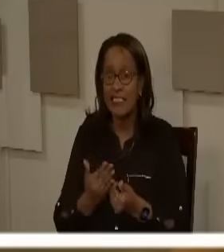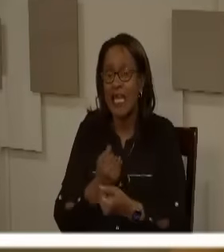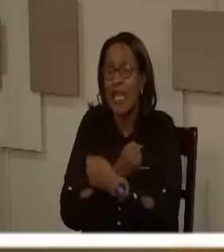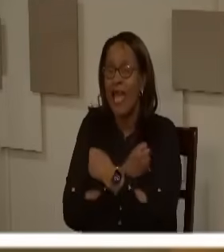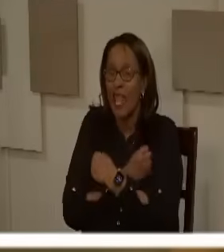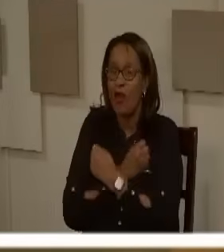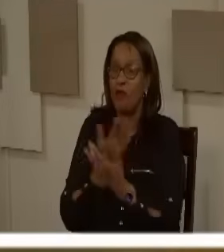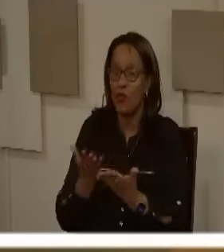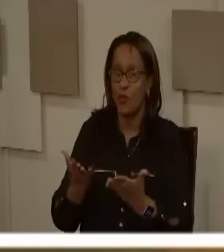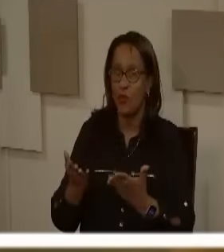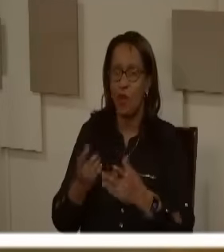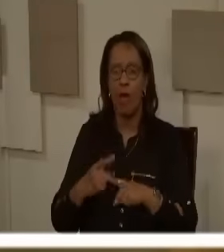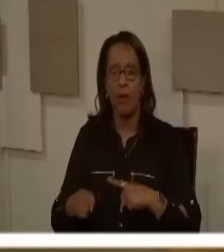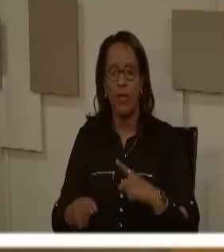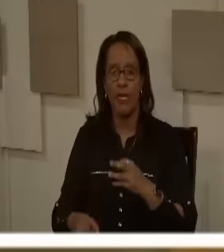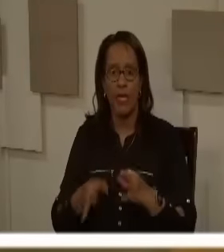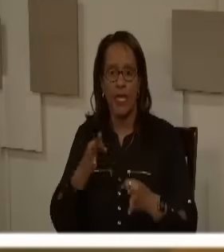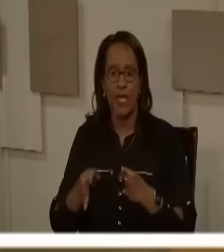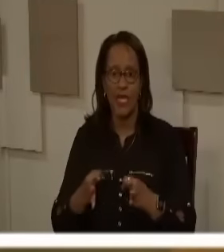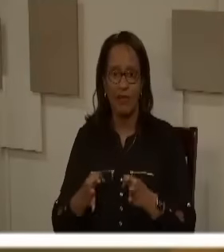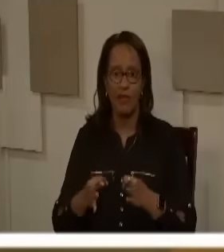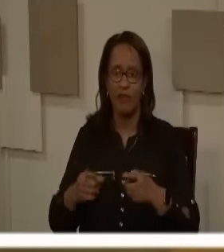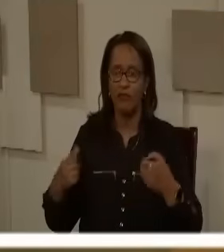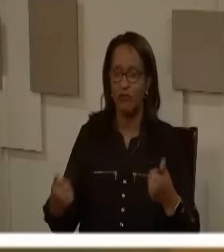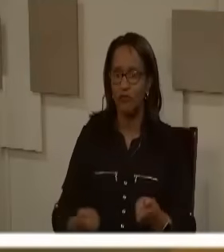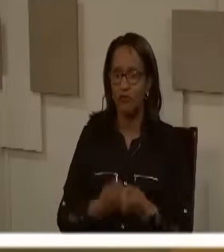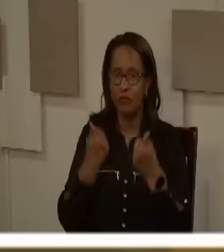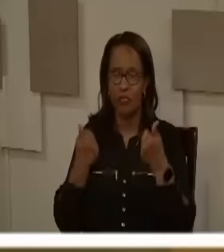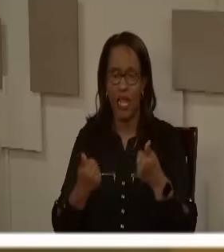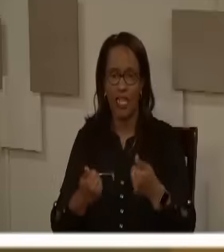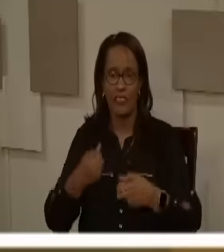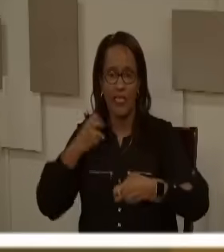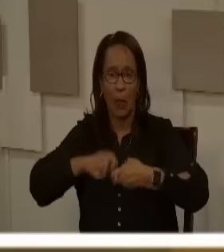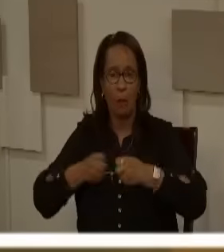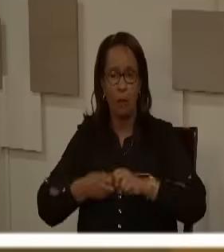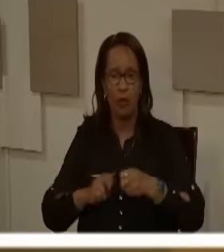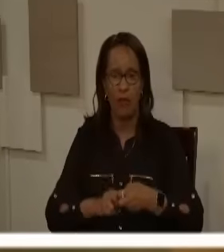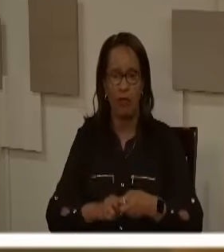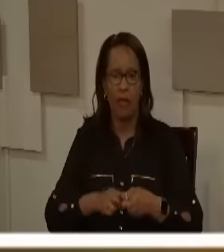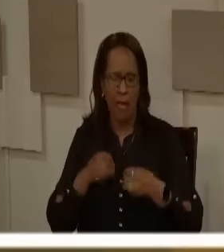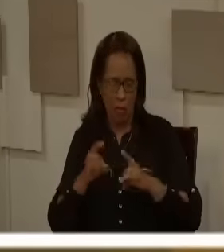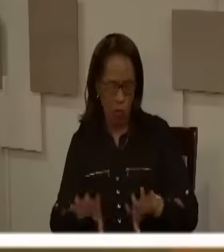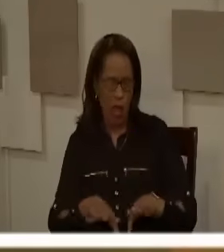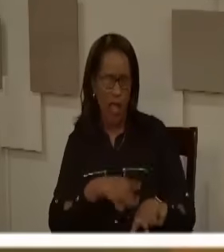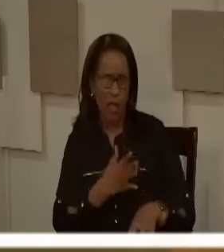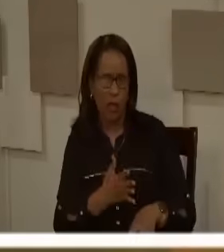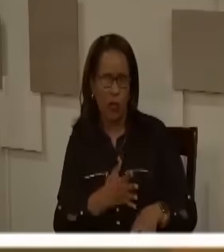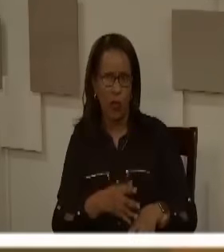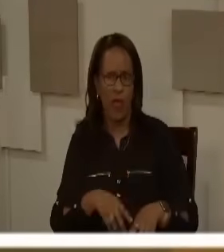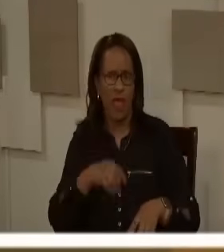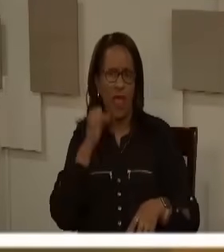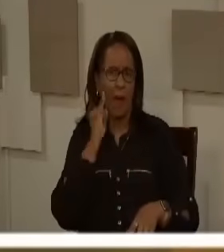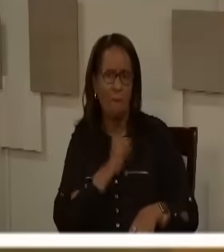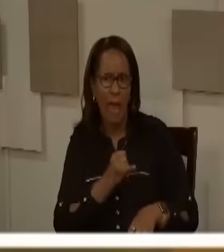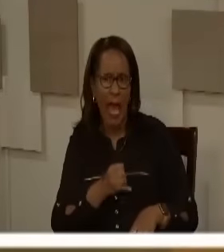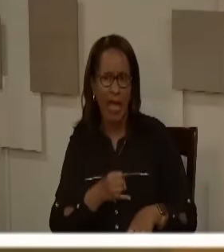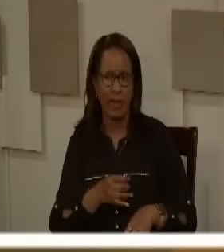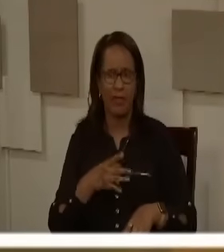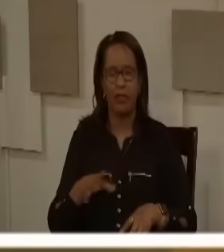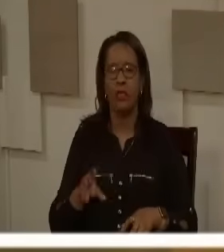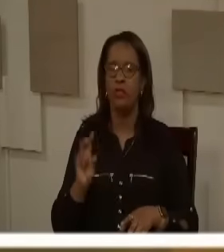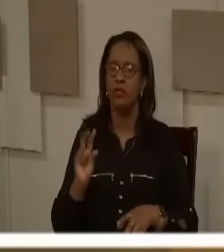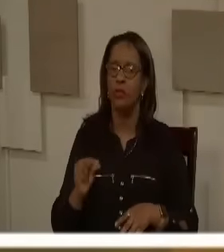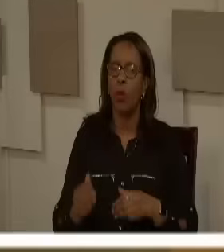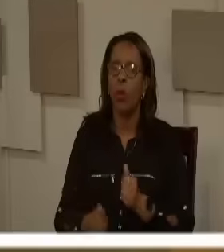love. The very nature of God is to love. The very nature of God is to